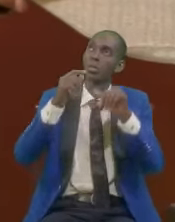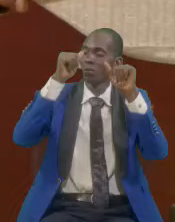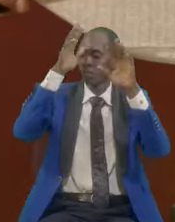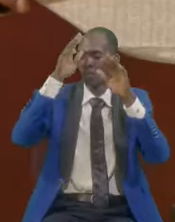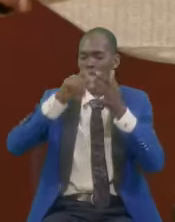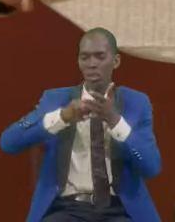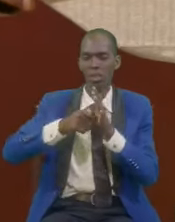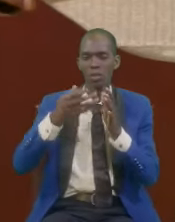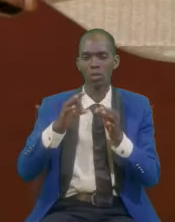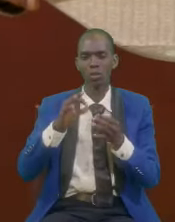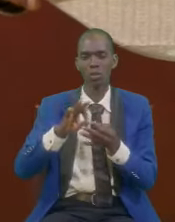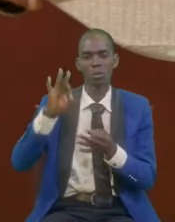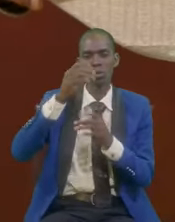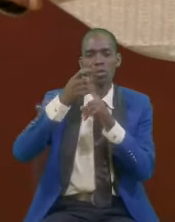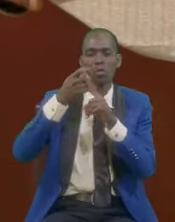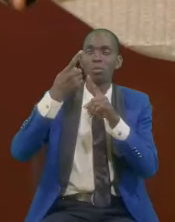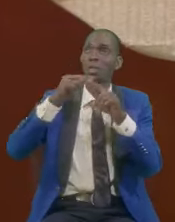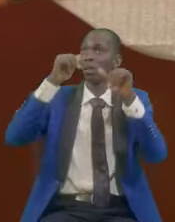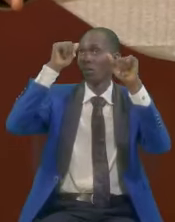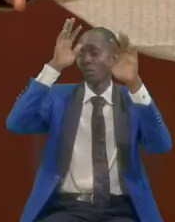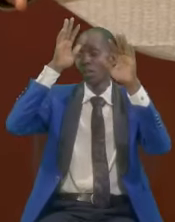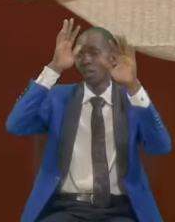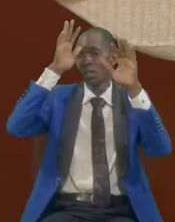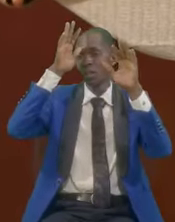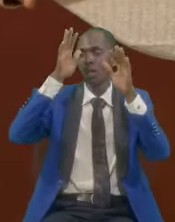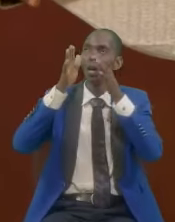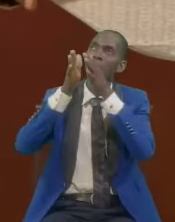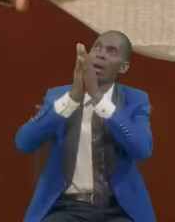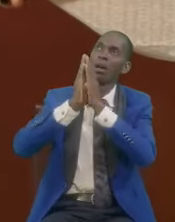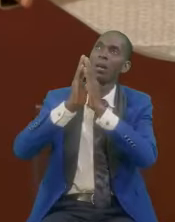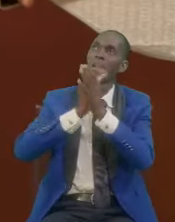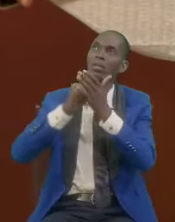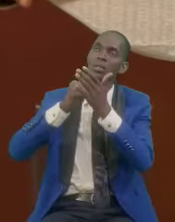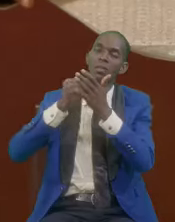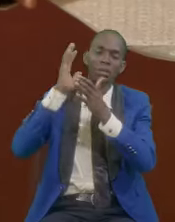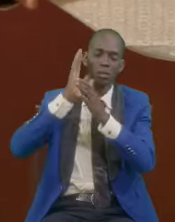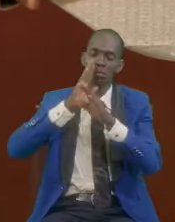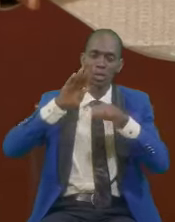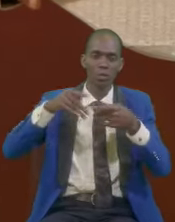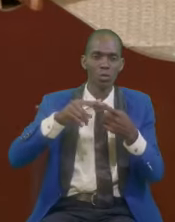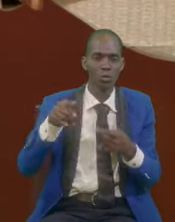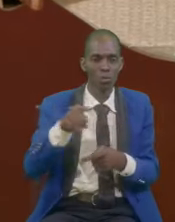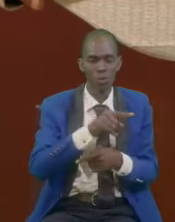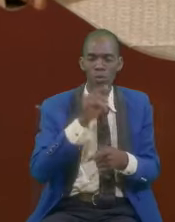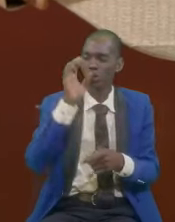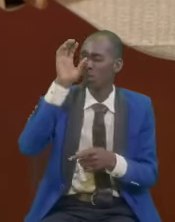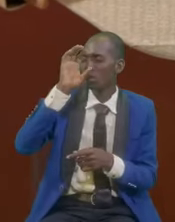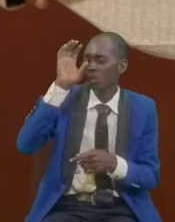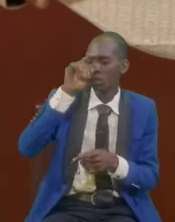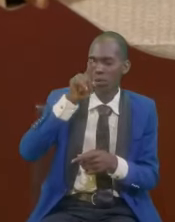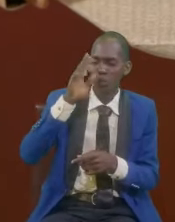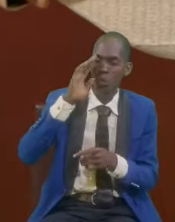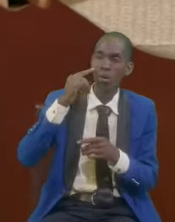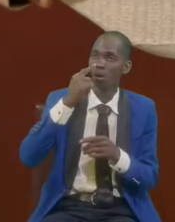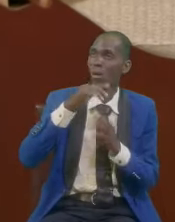the Spirit from the Father. Ask and shall be given you. Seek and ye shall